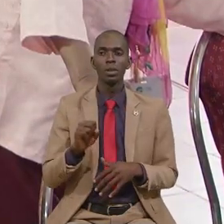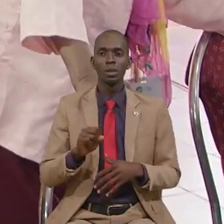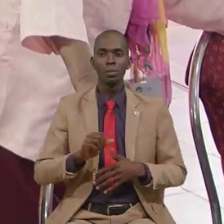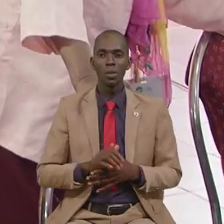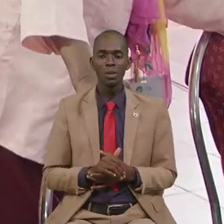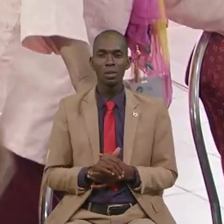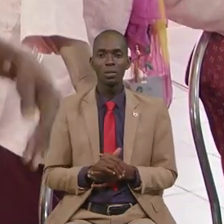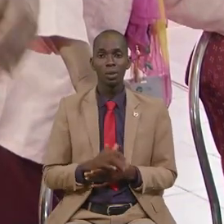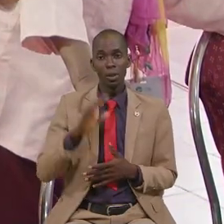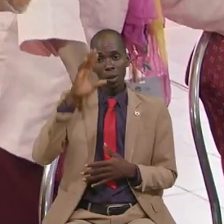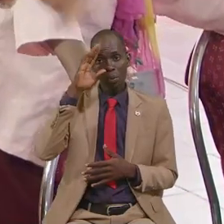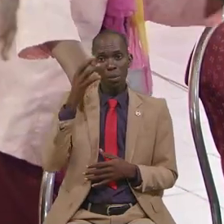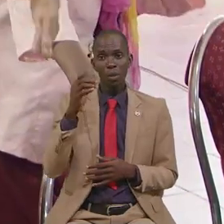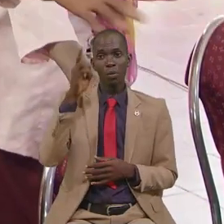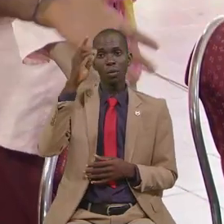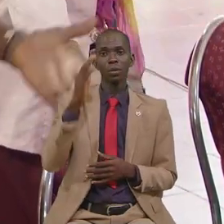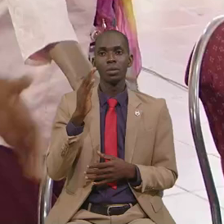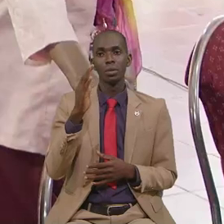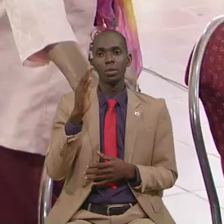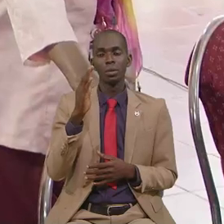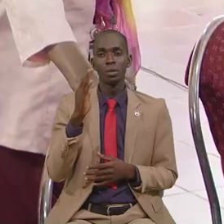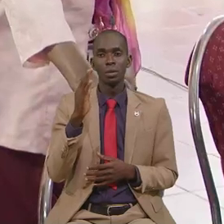Man of God,